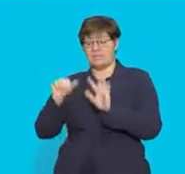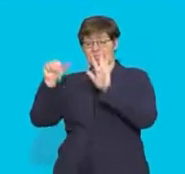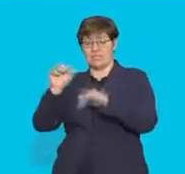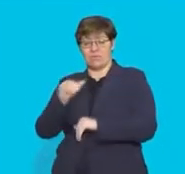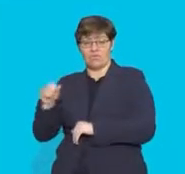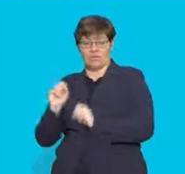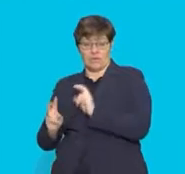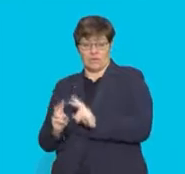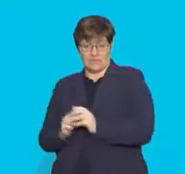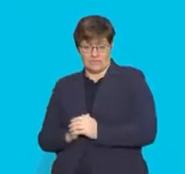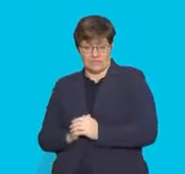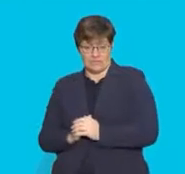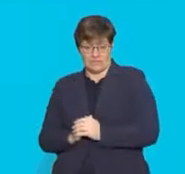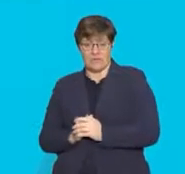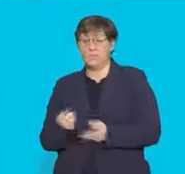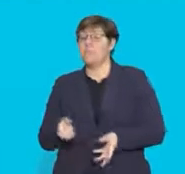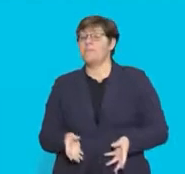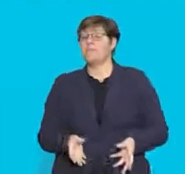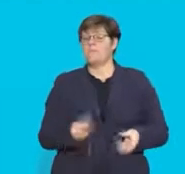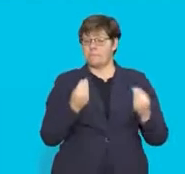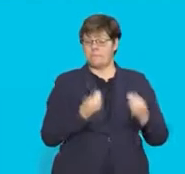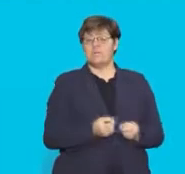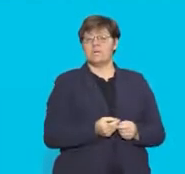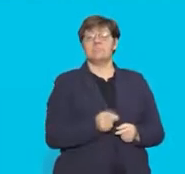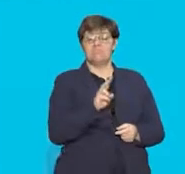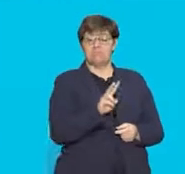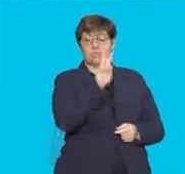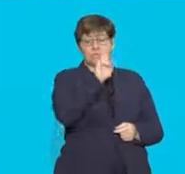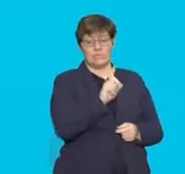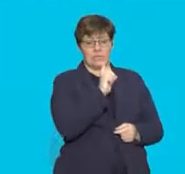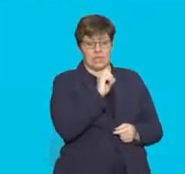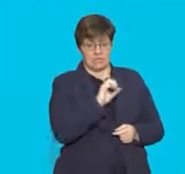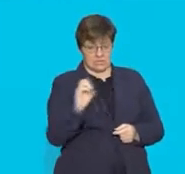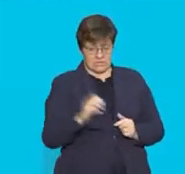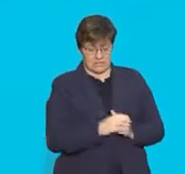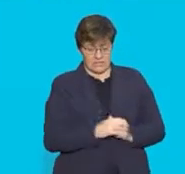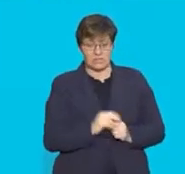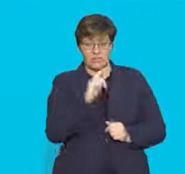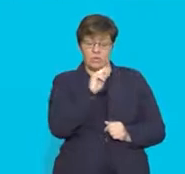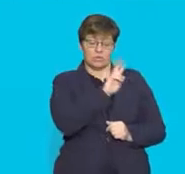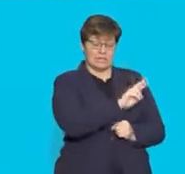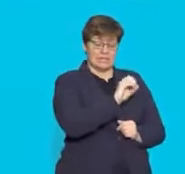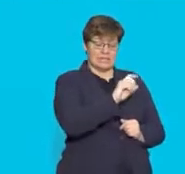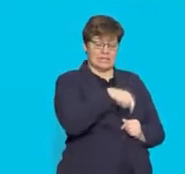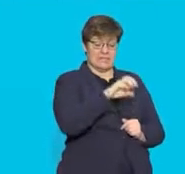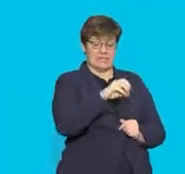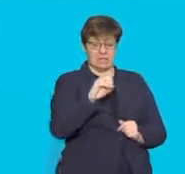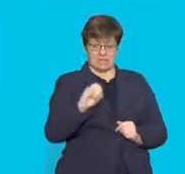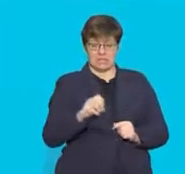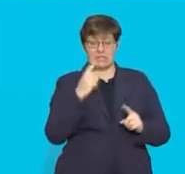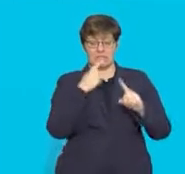over 12. What will that give you? Clearly you can see. Let's do that. 20,000